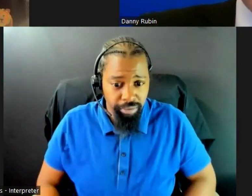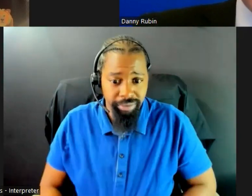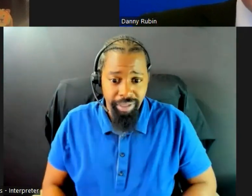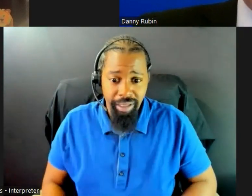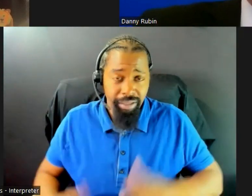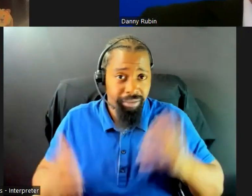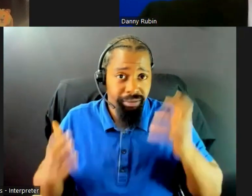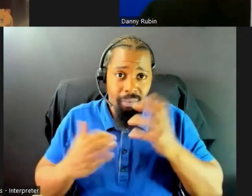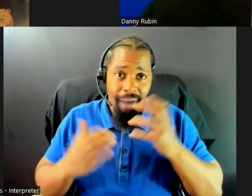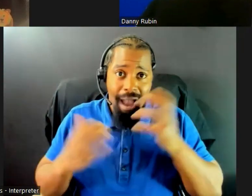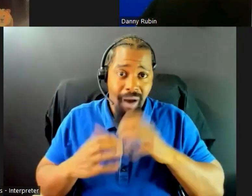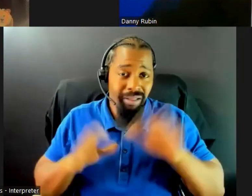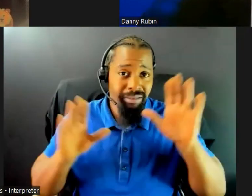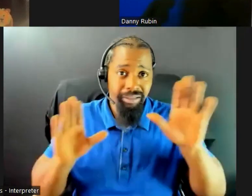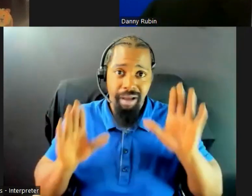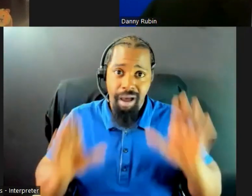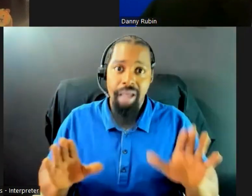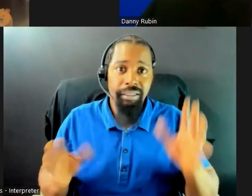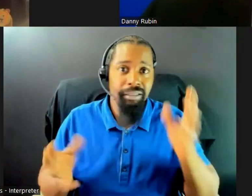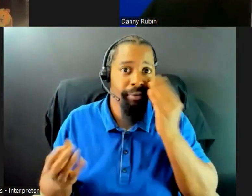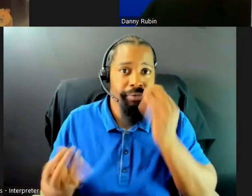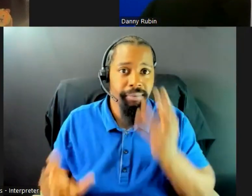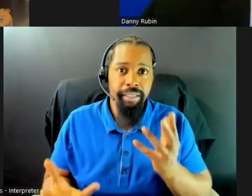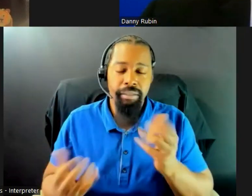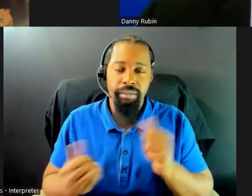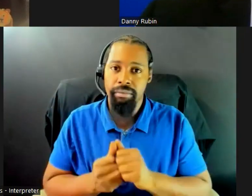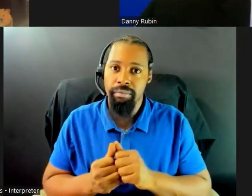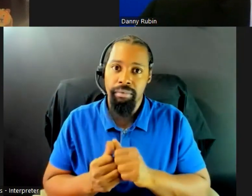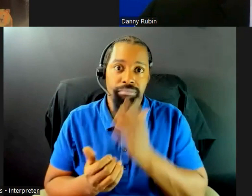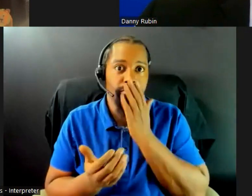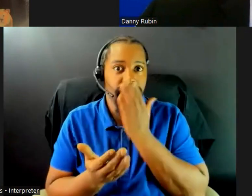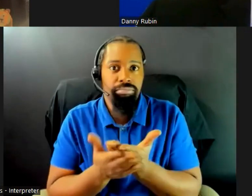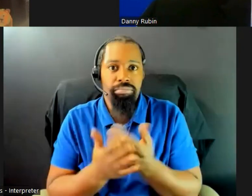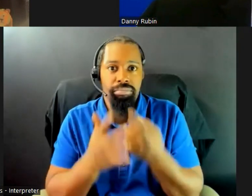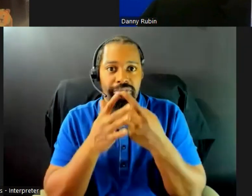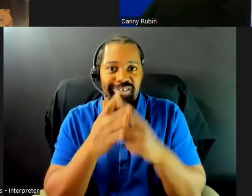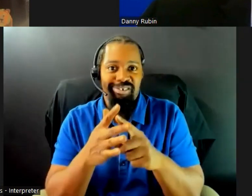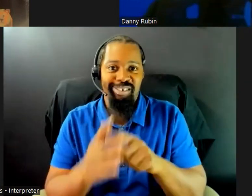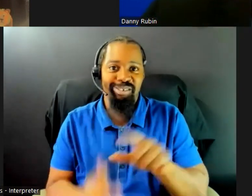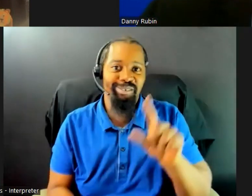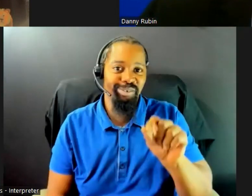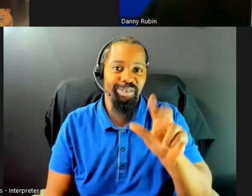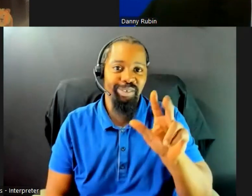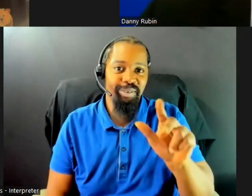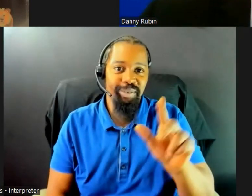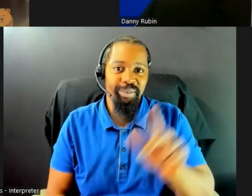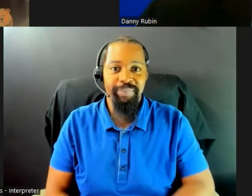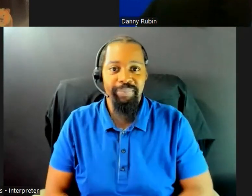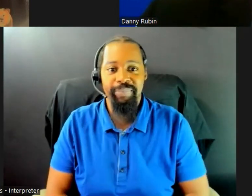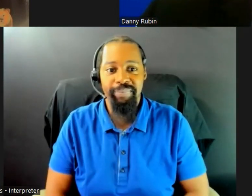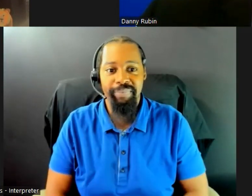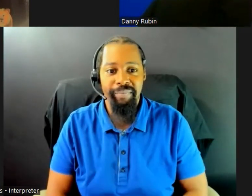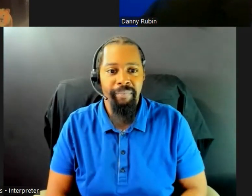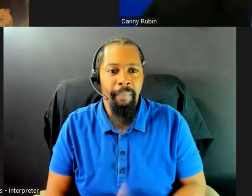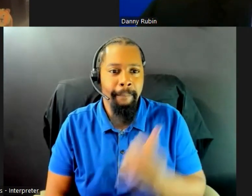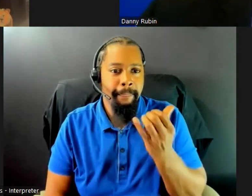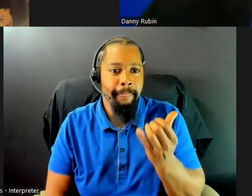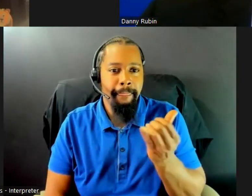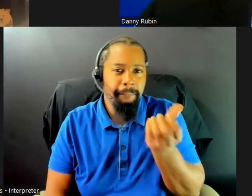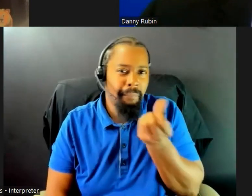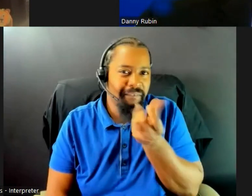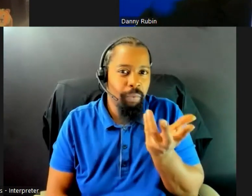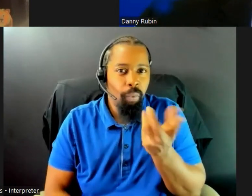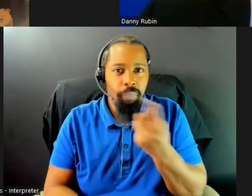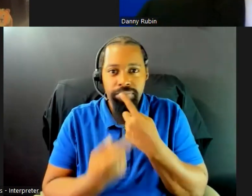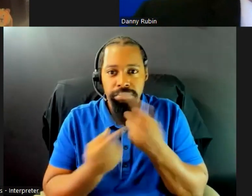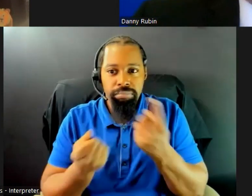This is awesome stuff. What a way to start our year. I want to share a final few announcements,